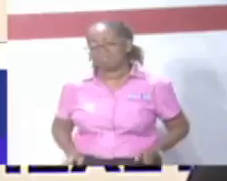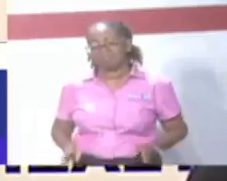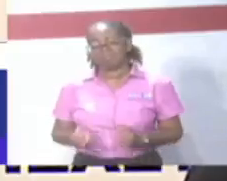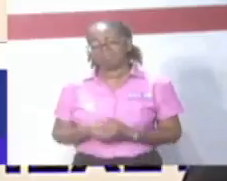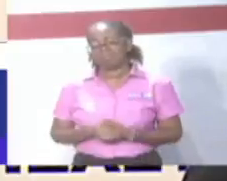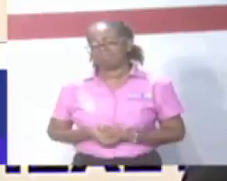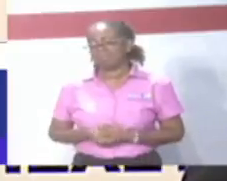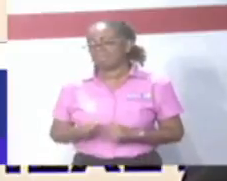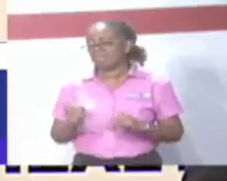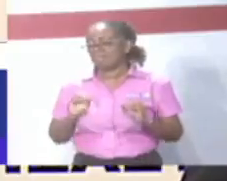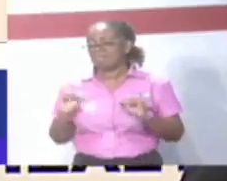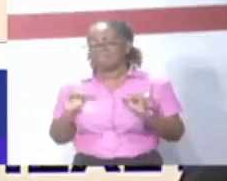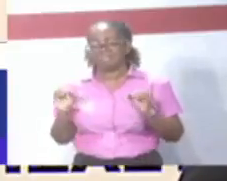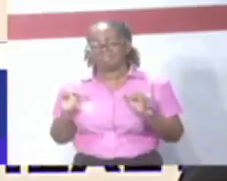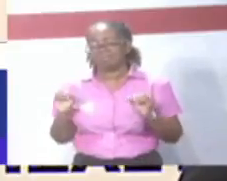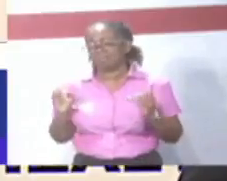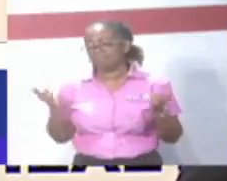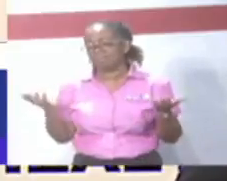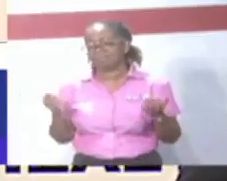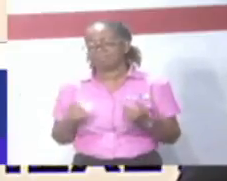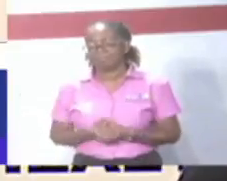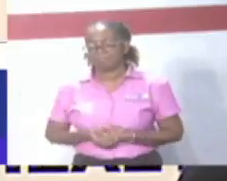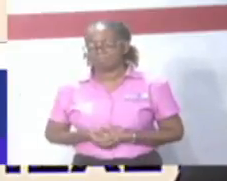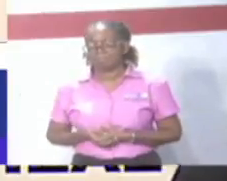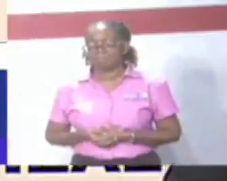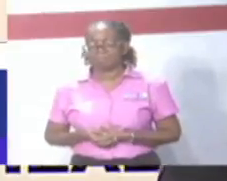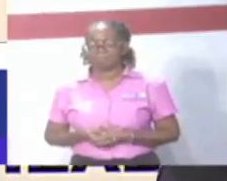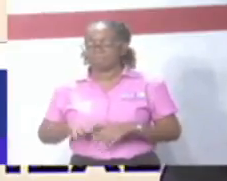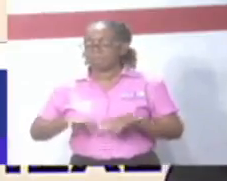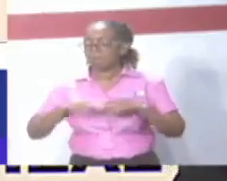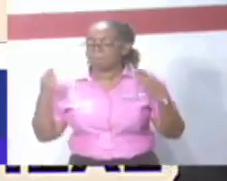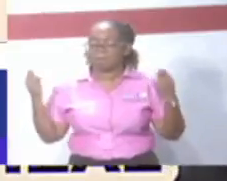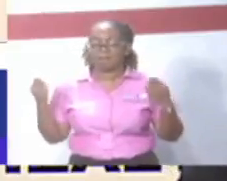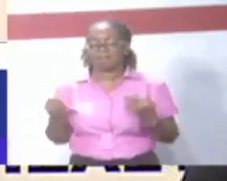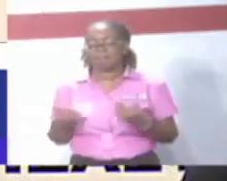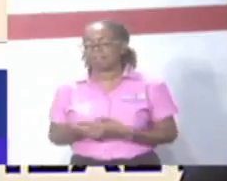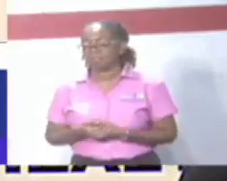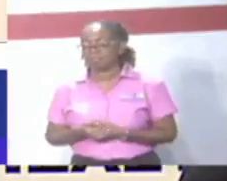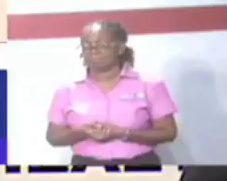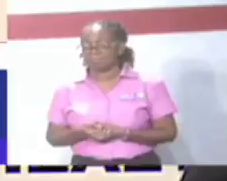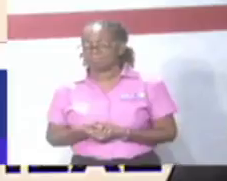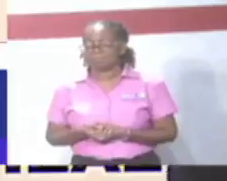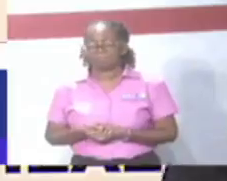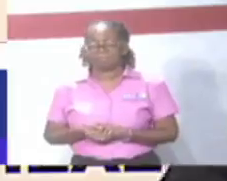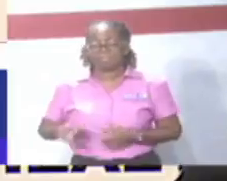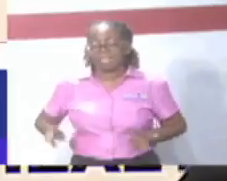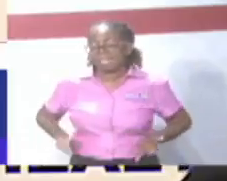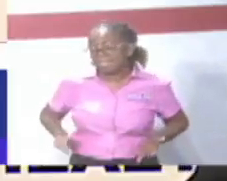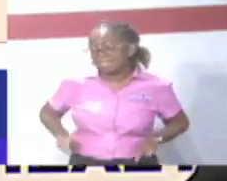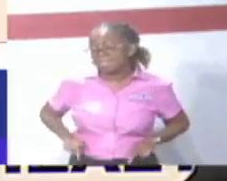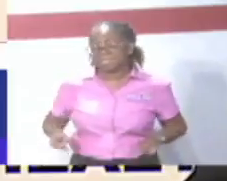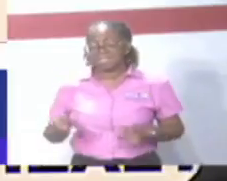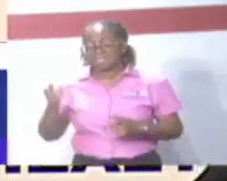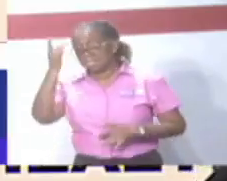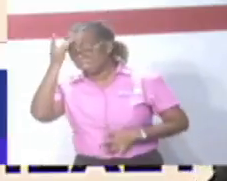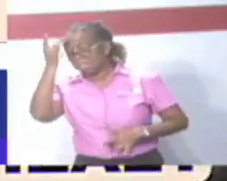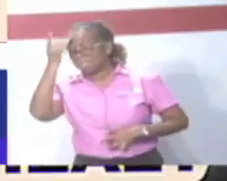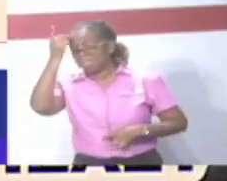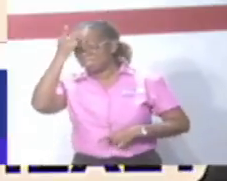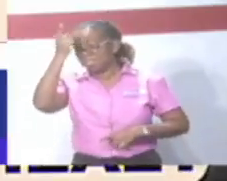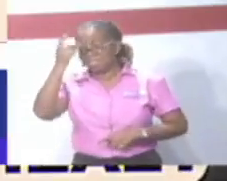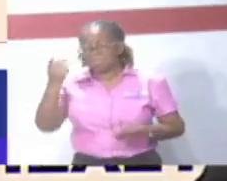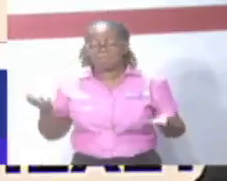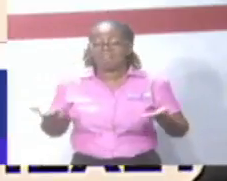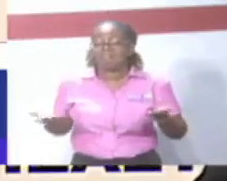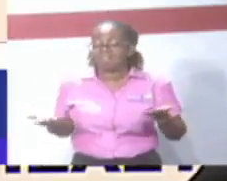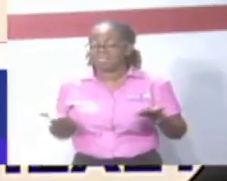perimeter door, no dog in the yard. Completely open. You have kidney disease. Oh my, well, I don't know what else to say.